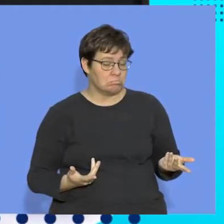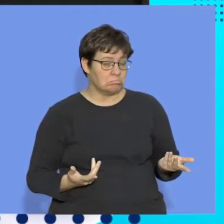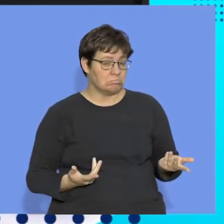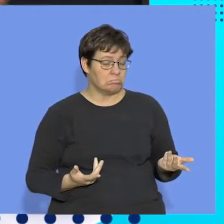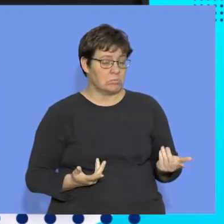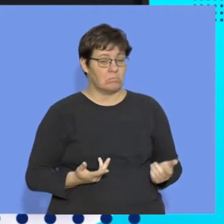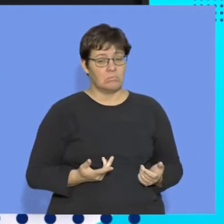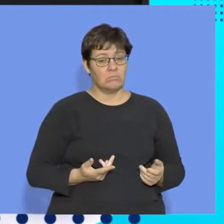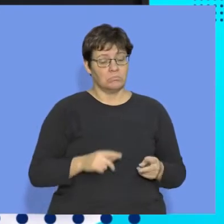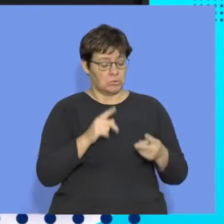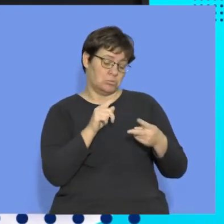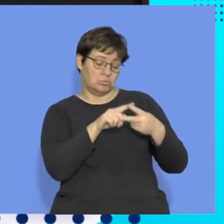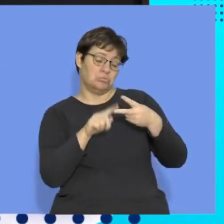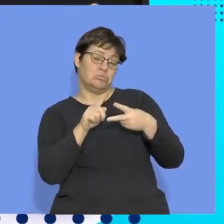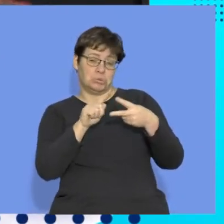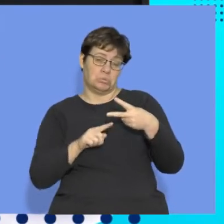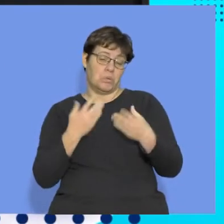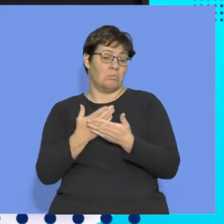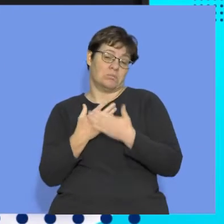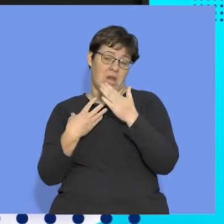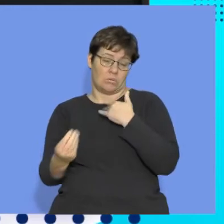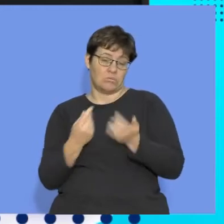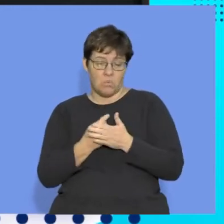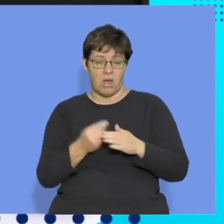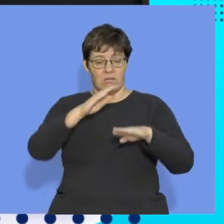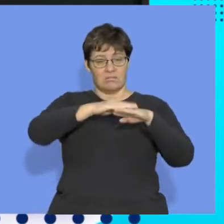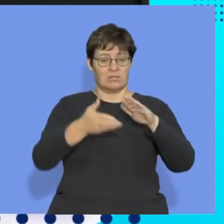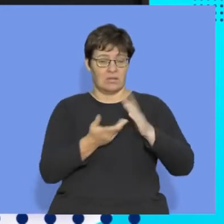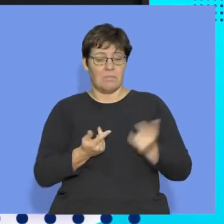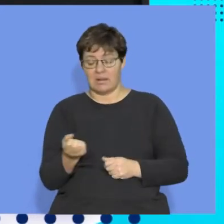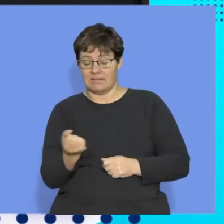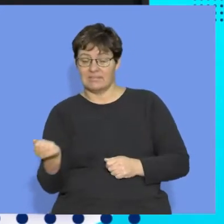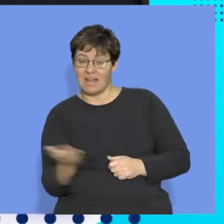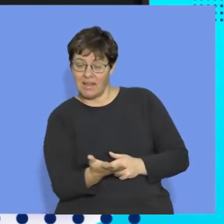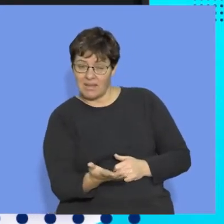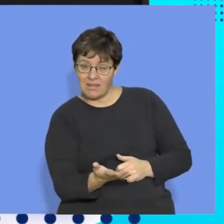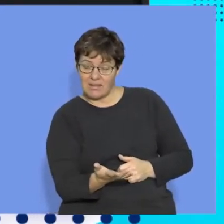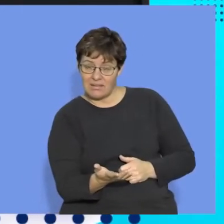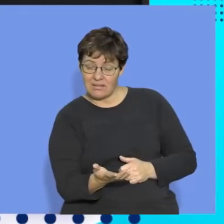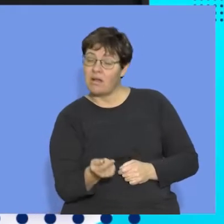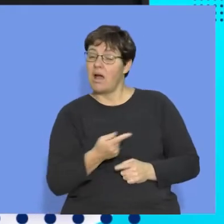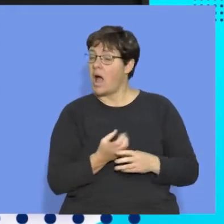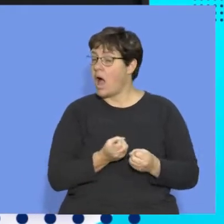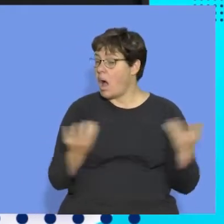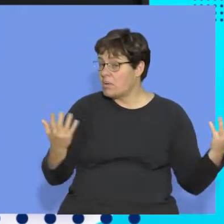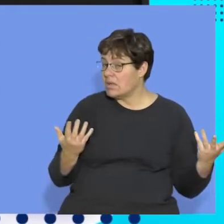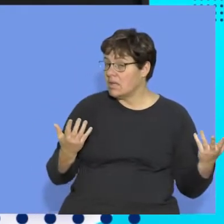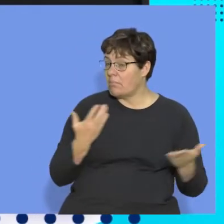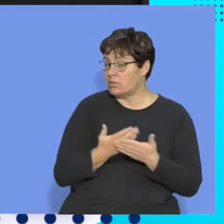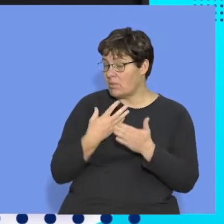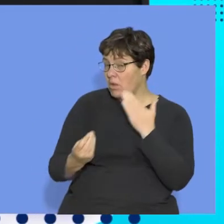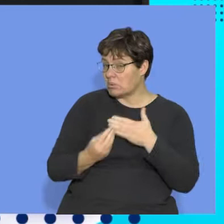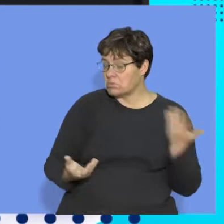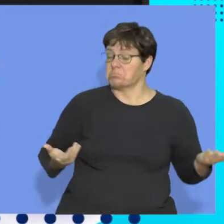a tail, a head. Those are the two possible outcomes. But if I have a die, I have 6